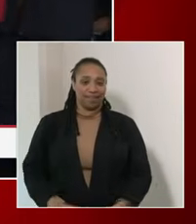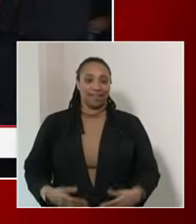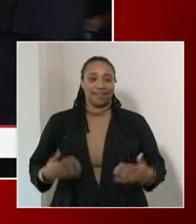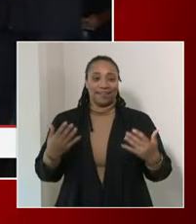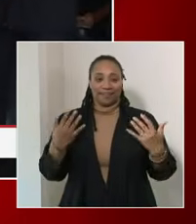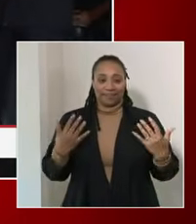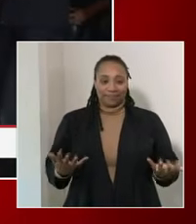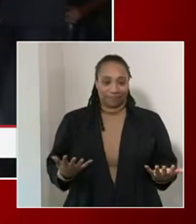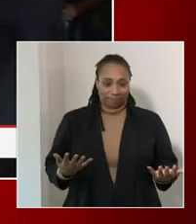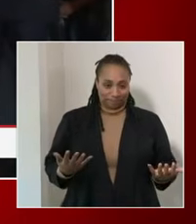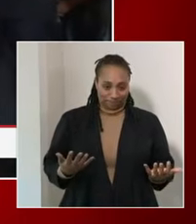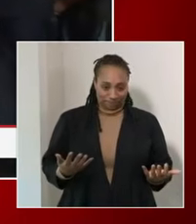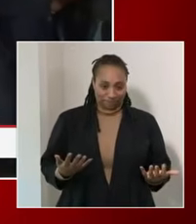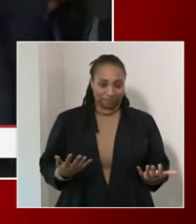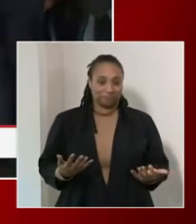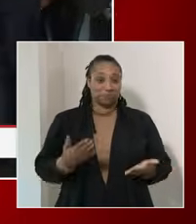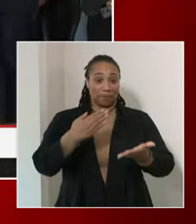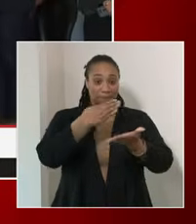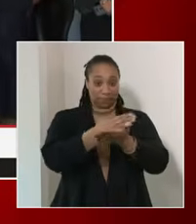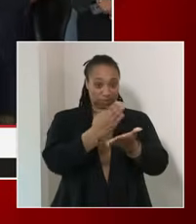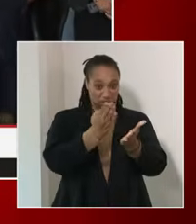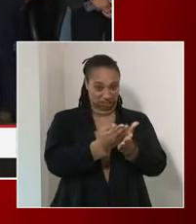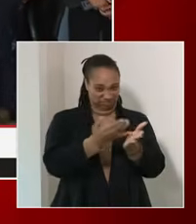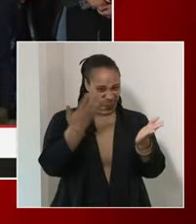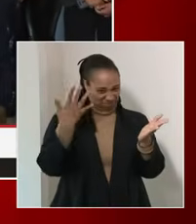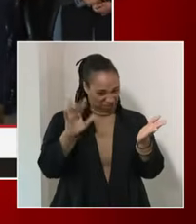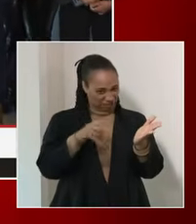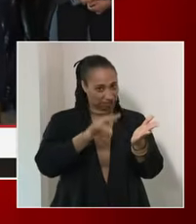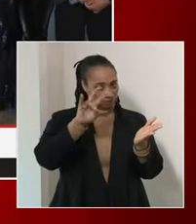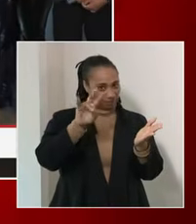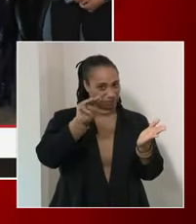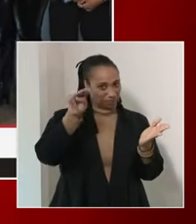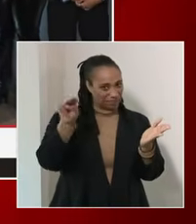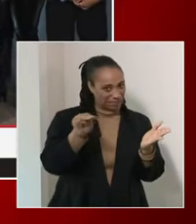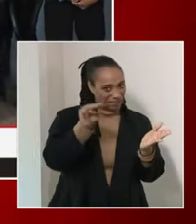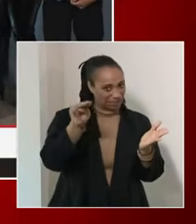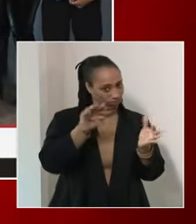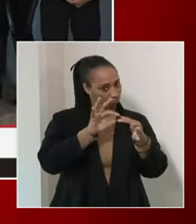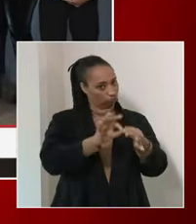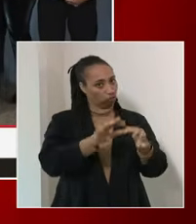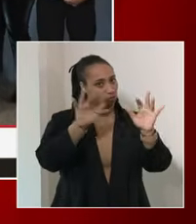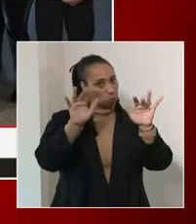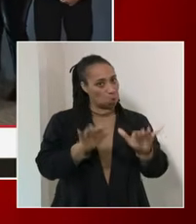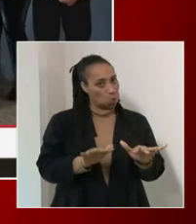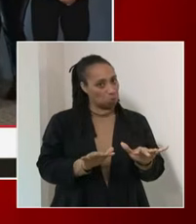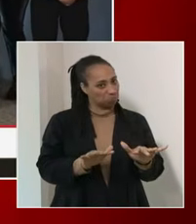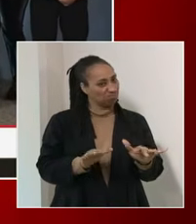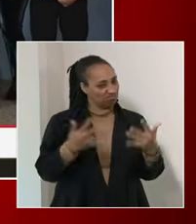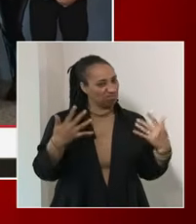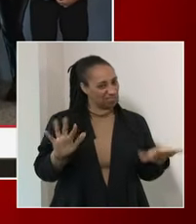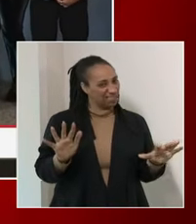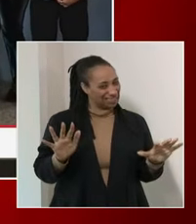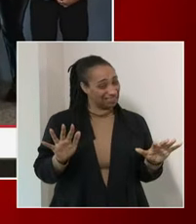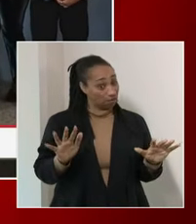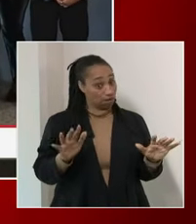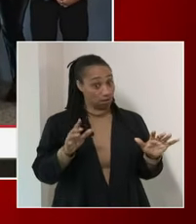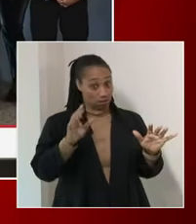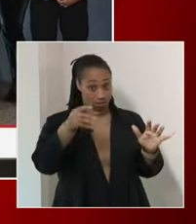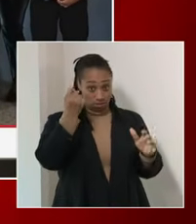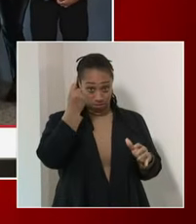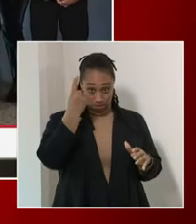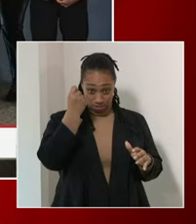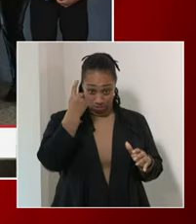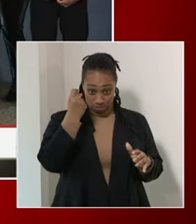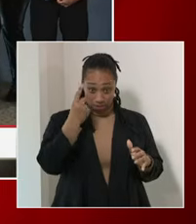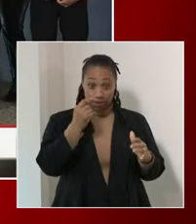We budgeted about $7 million in DPW's budget for snow. And remember, we've had years where we've had no significant snow event at